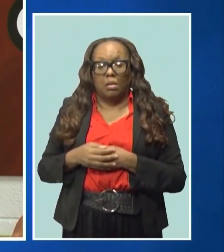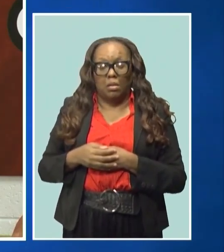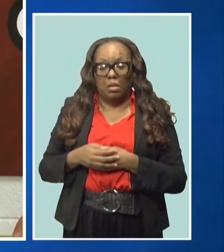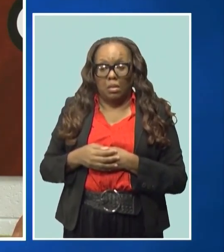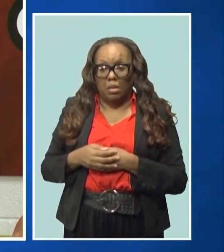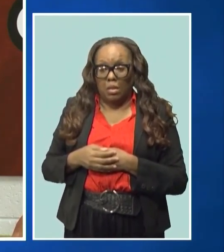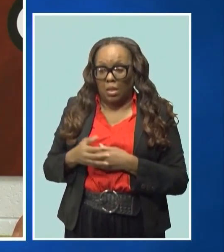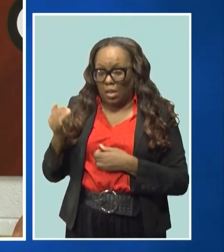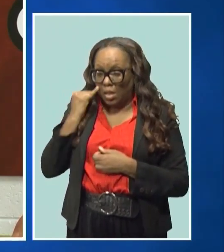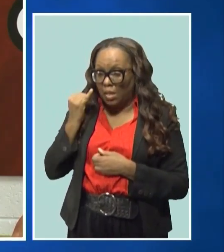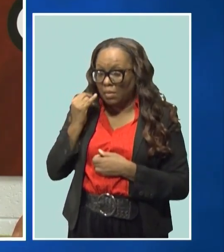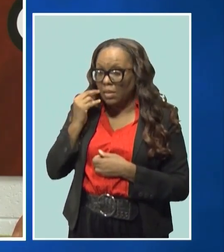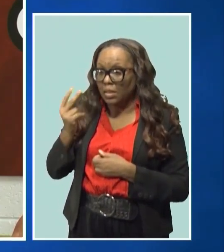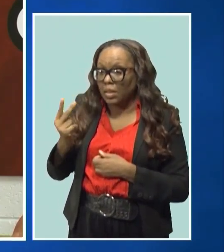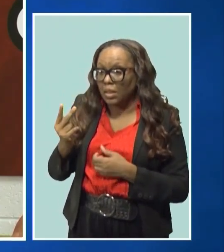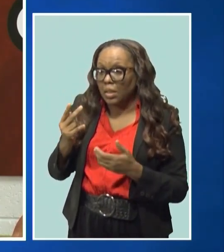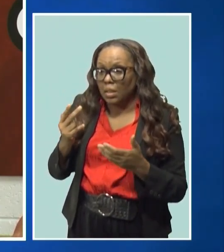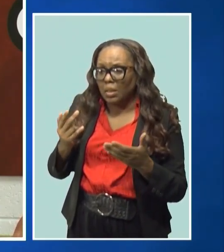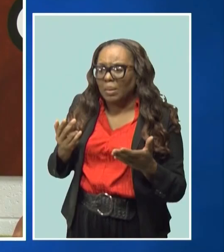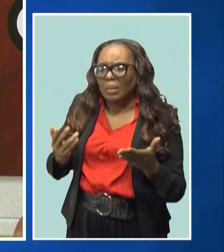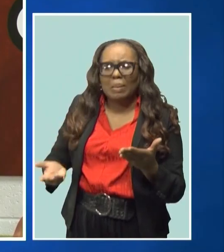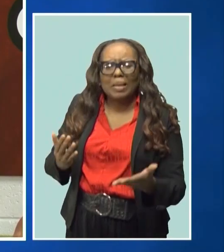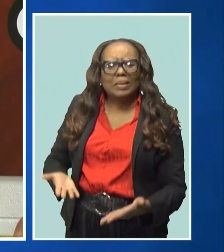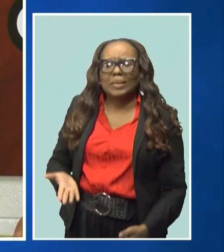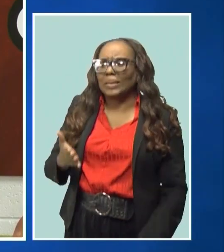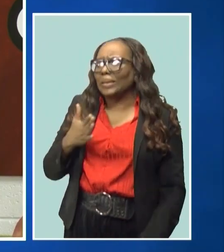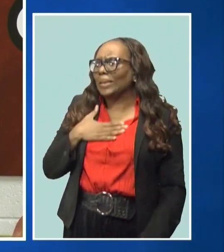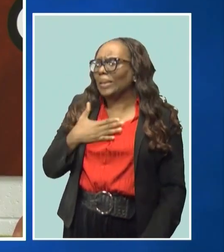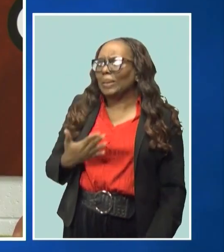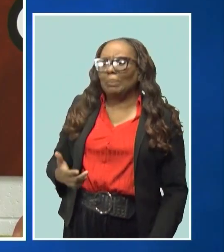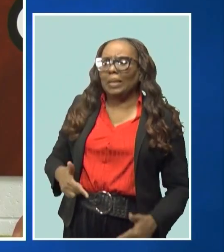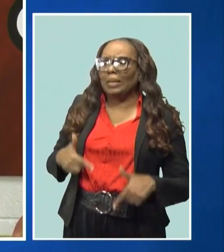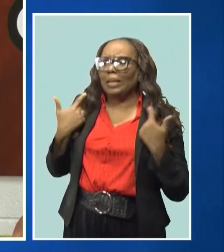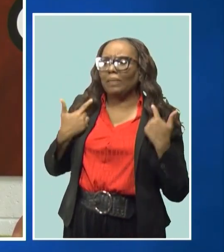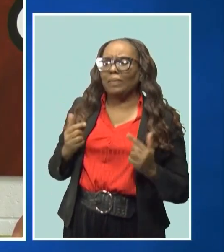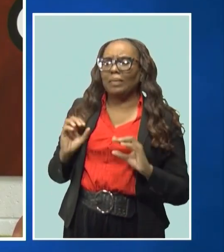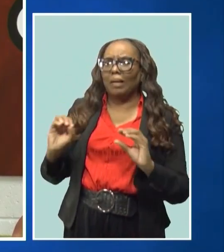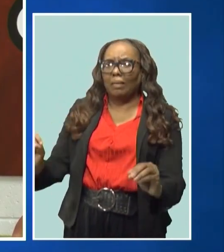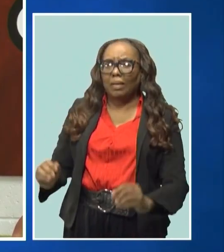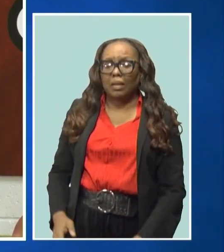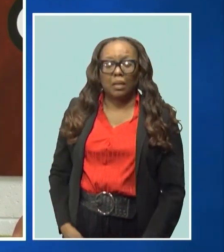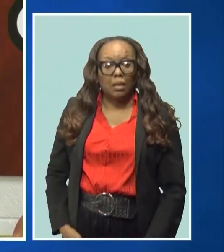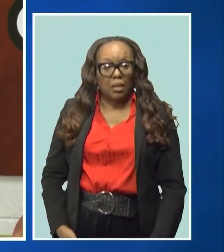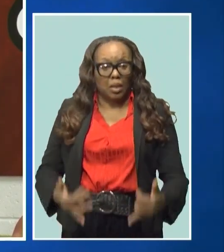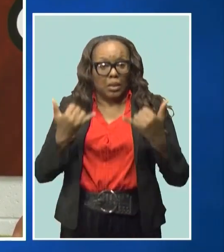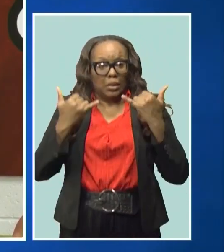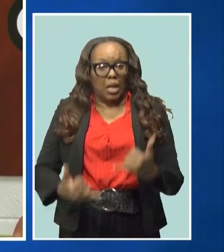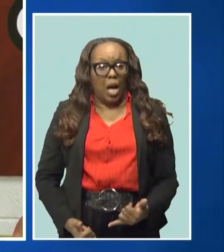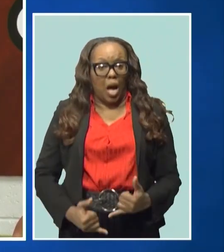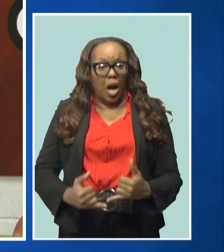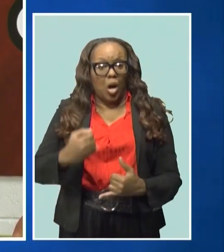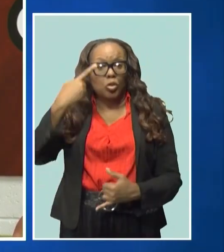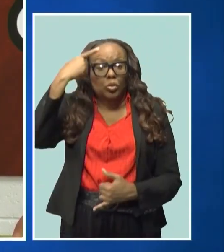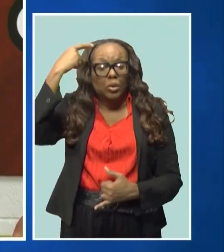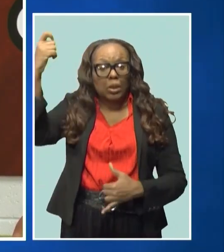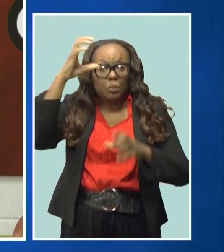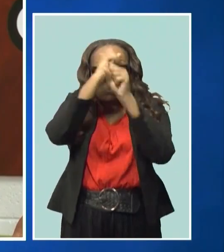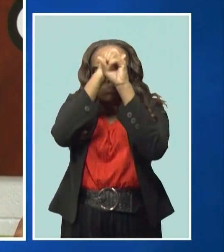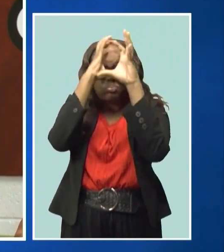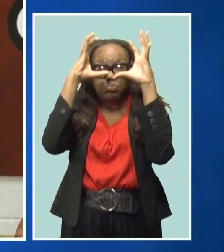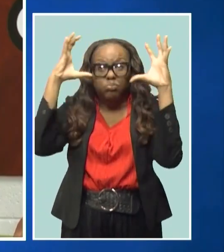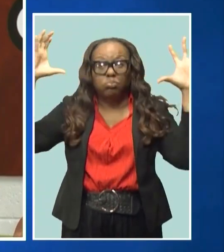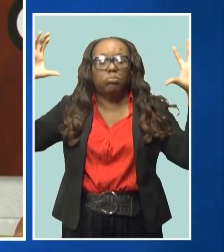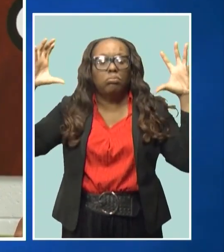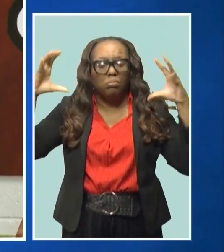of going nowhere to a life where they can dream, imagine what they want their lives to be like, and have the opportunity to